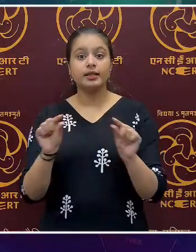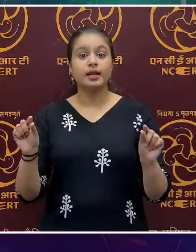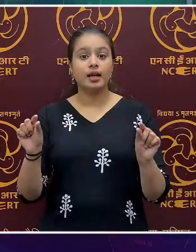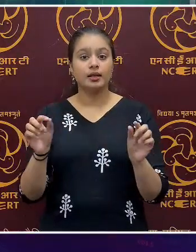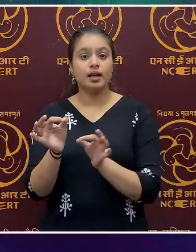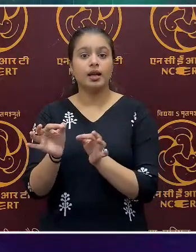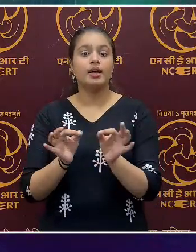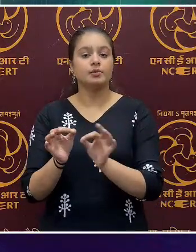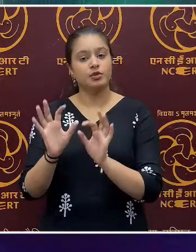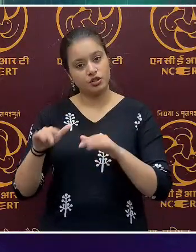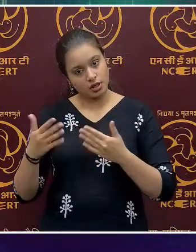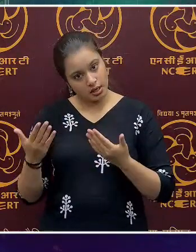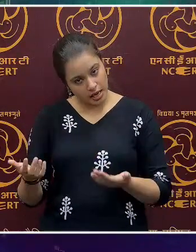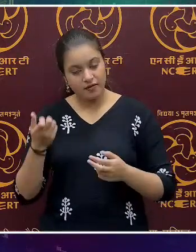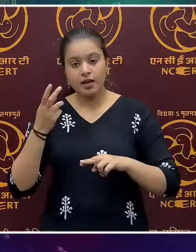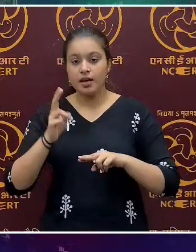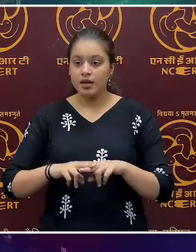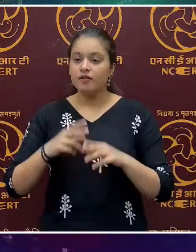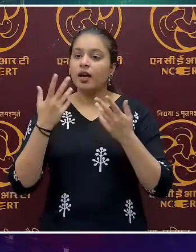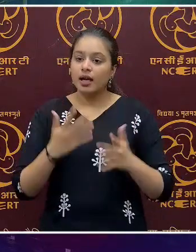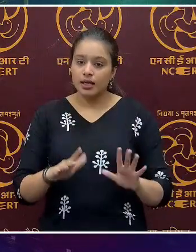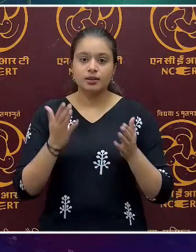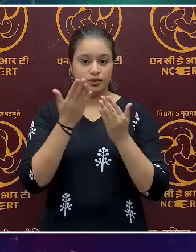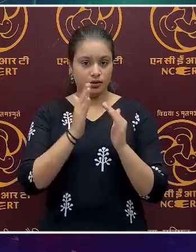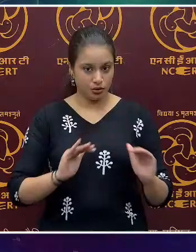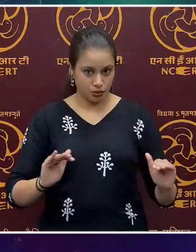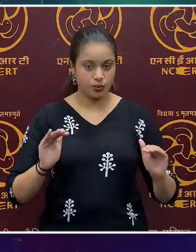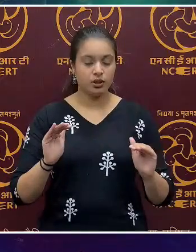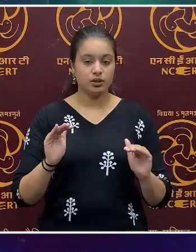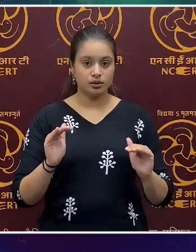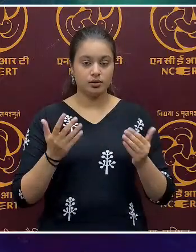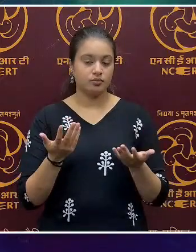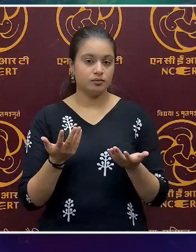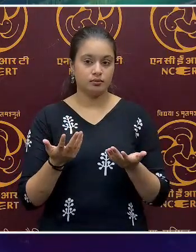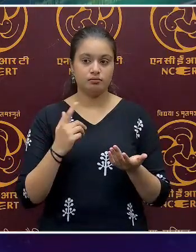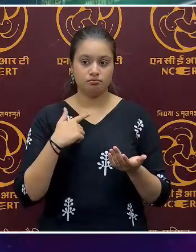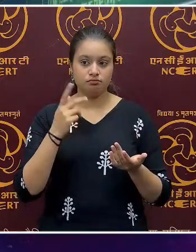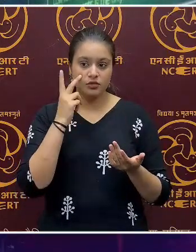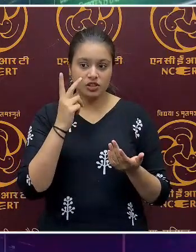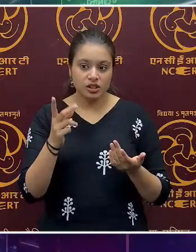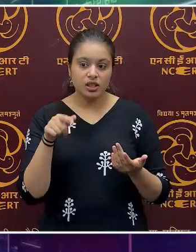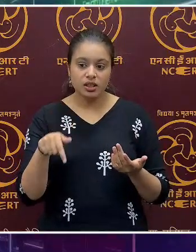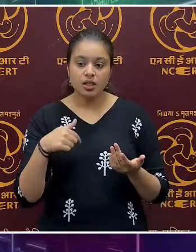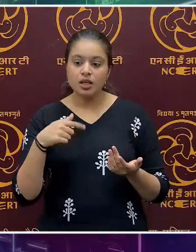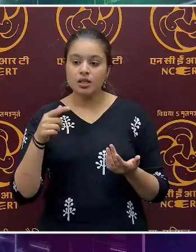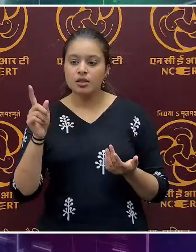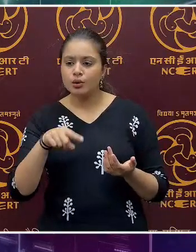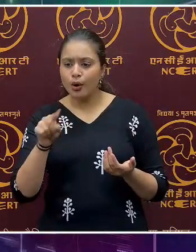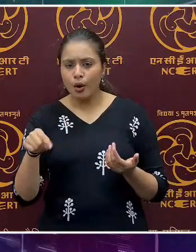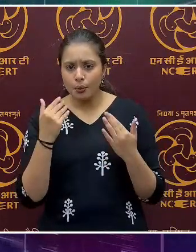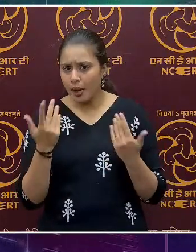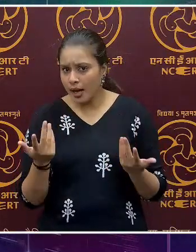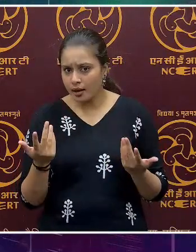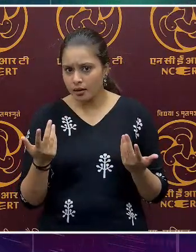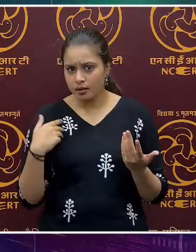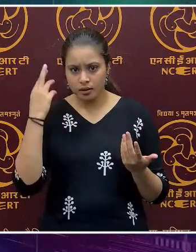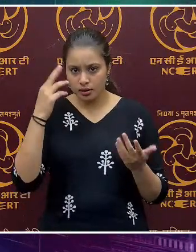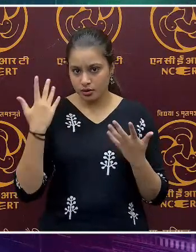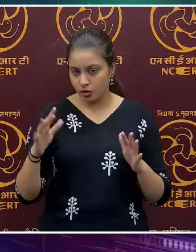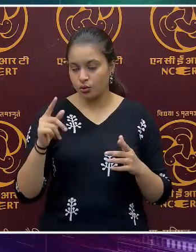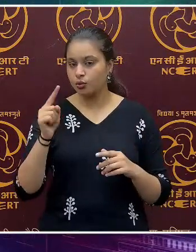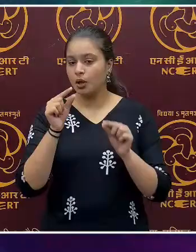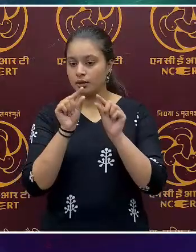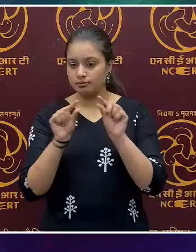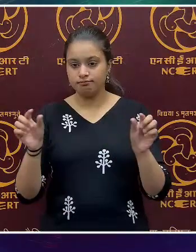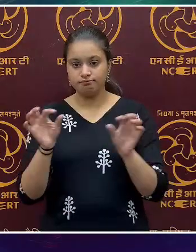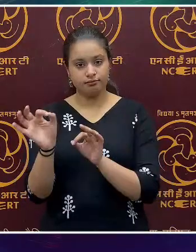there. Like if any user has like see that why it is incorrect, so one line explanation is also